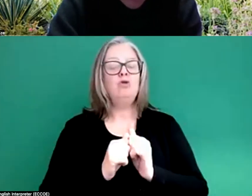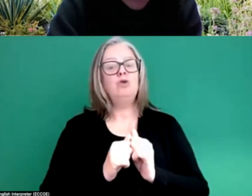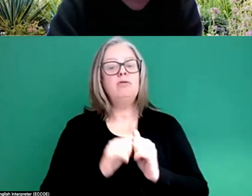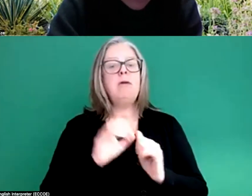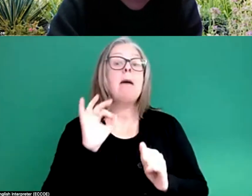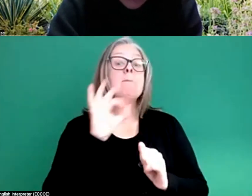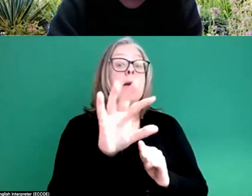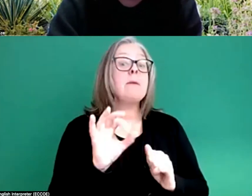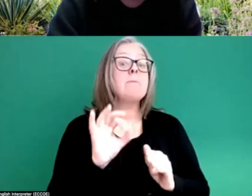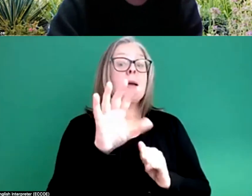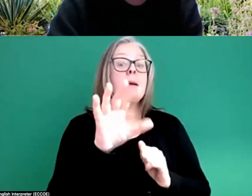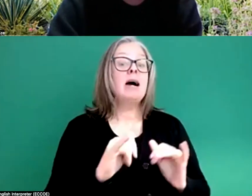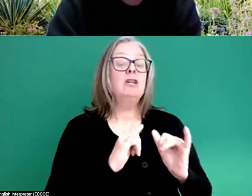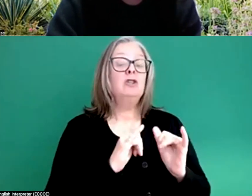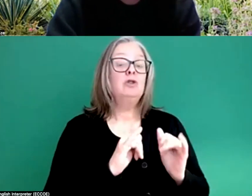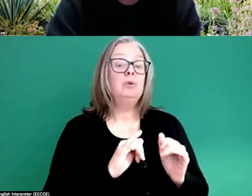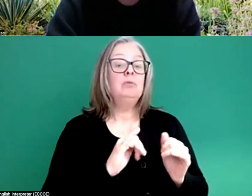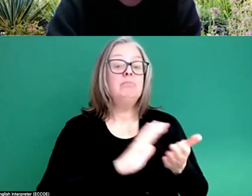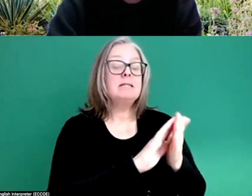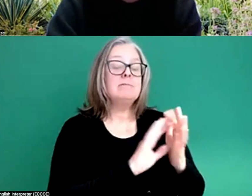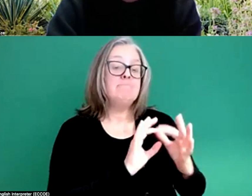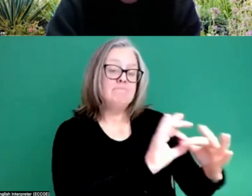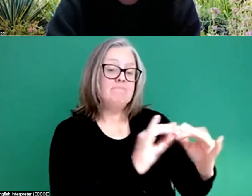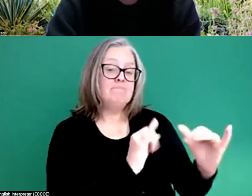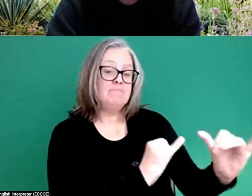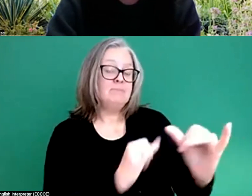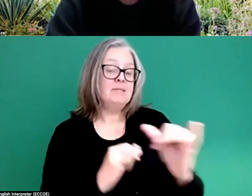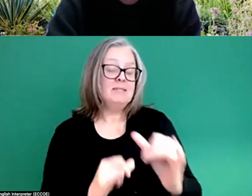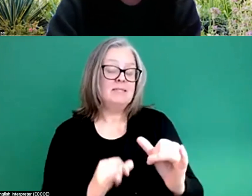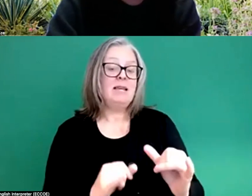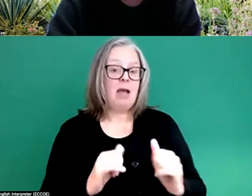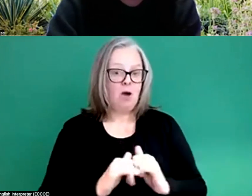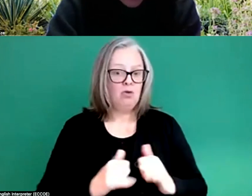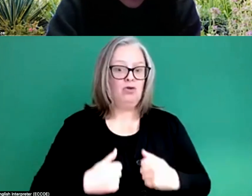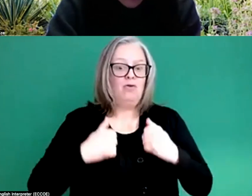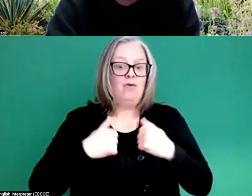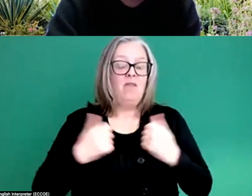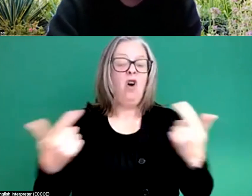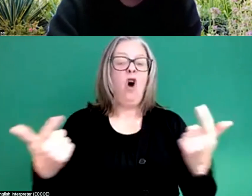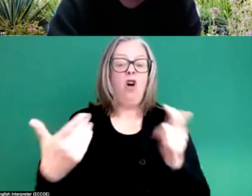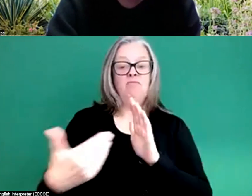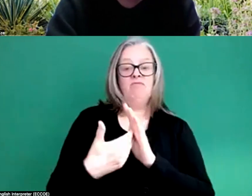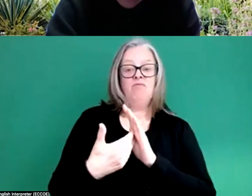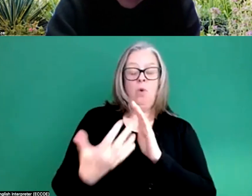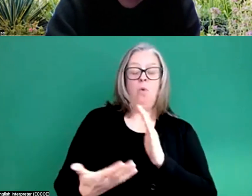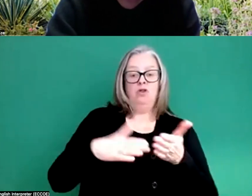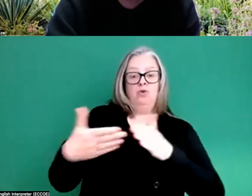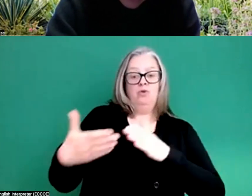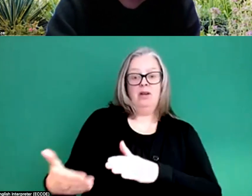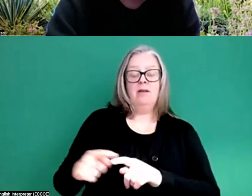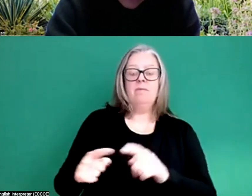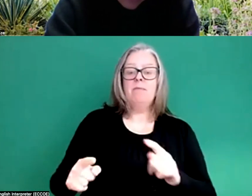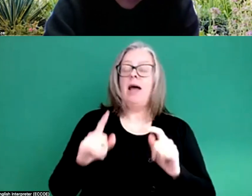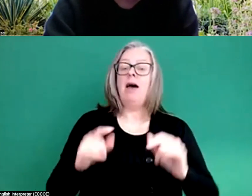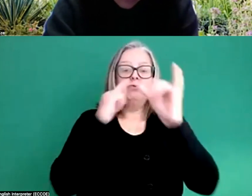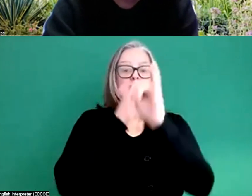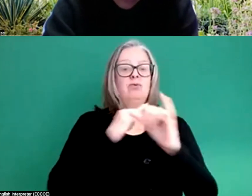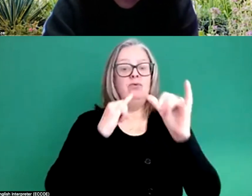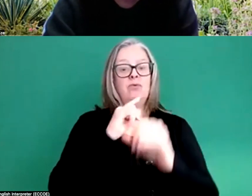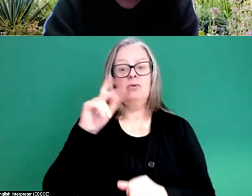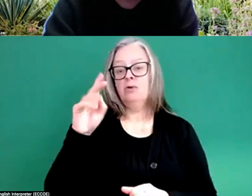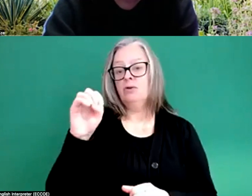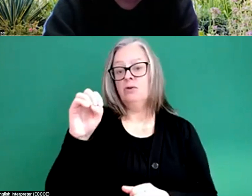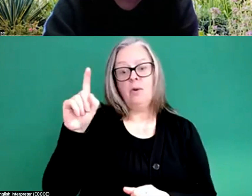survive when everybody wants you to be dead. You know, you've got to make jokes about stuff because otherwise, you know,